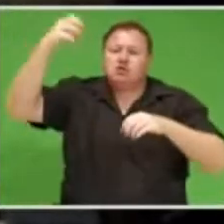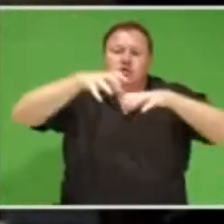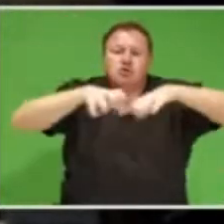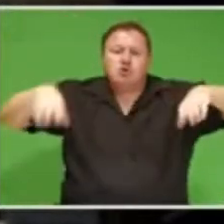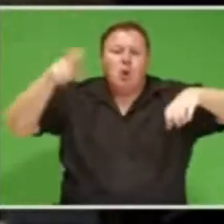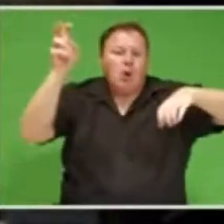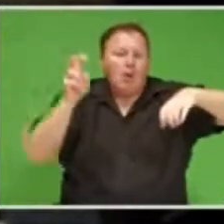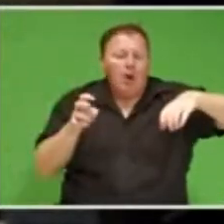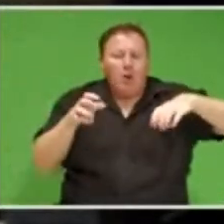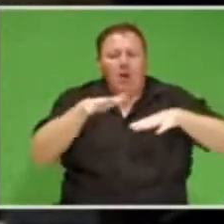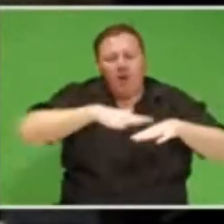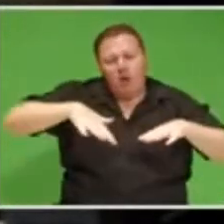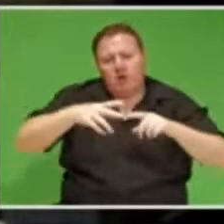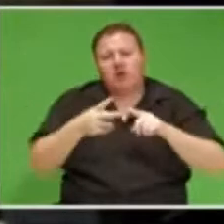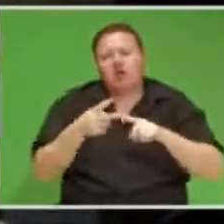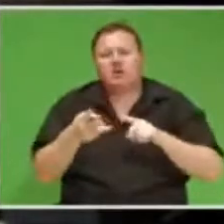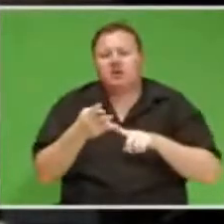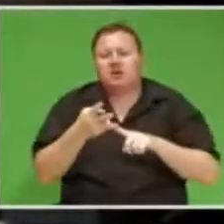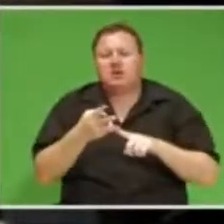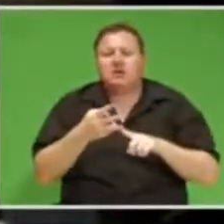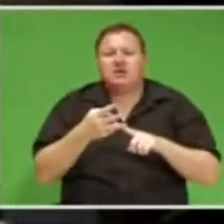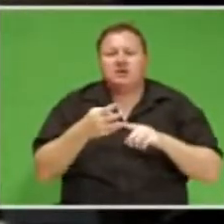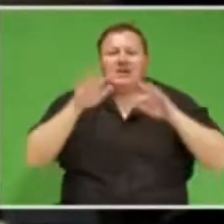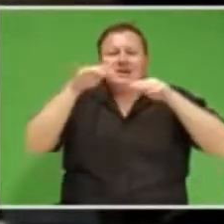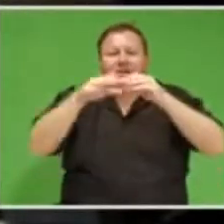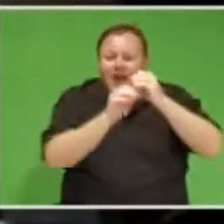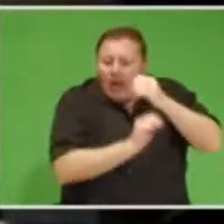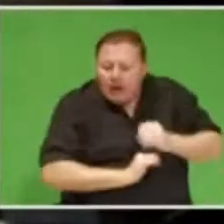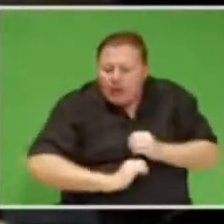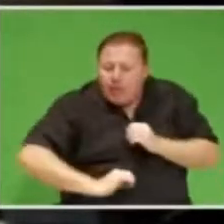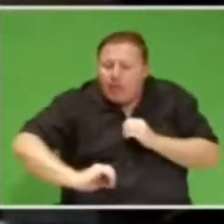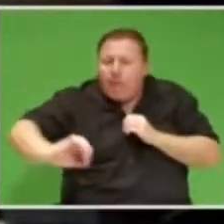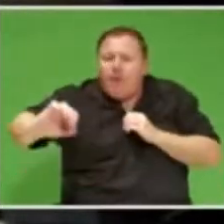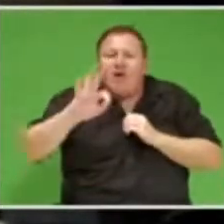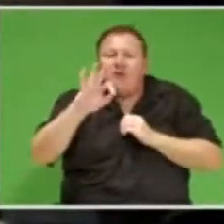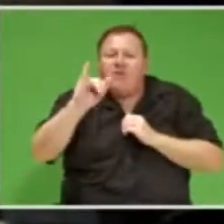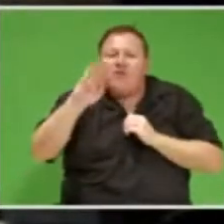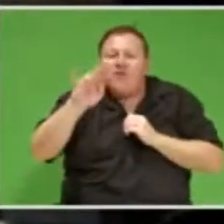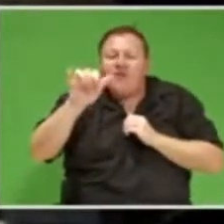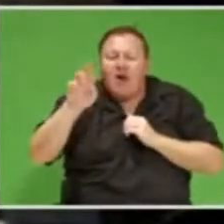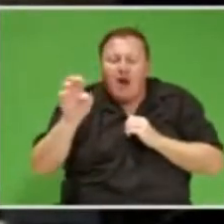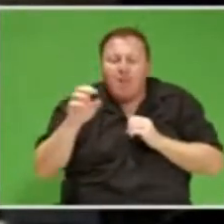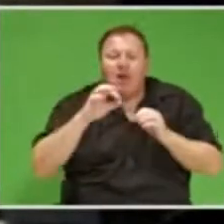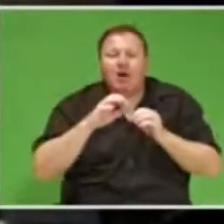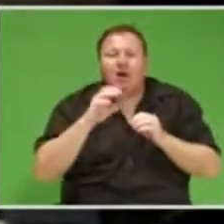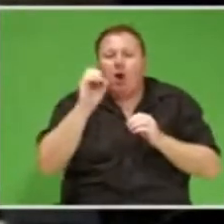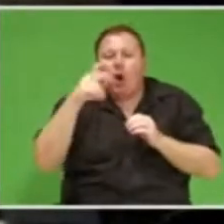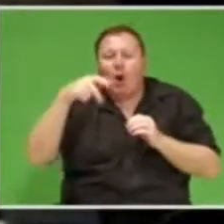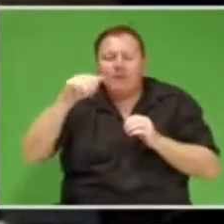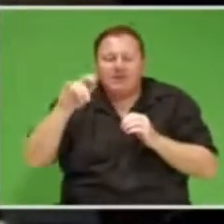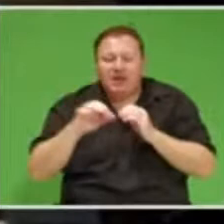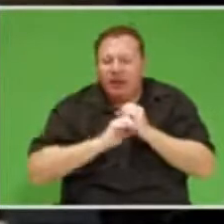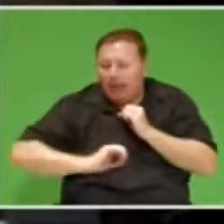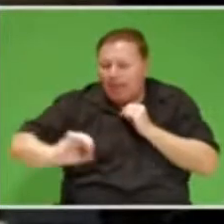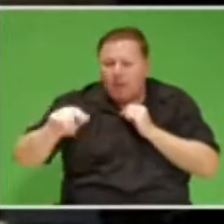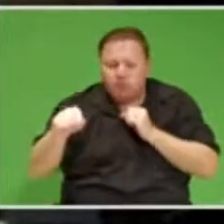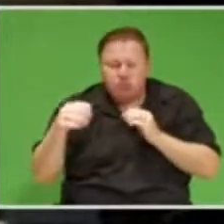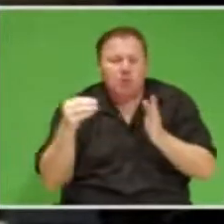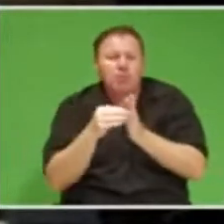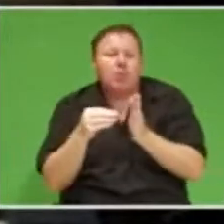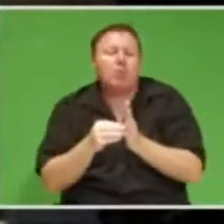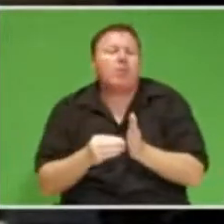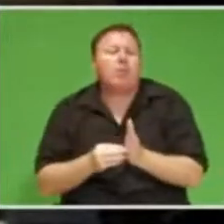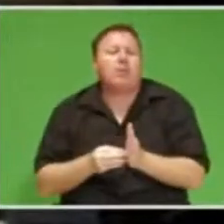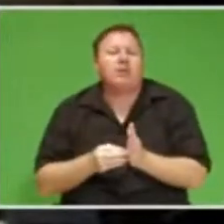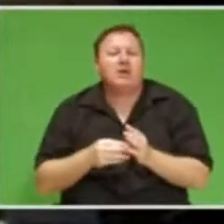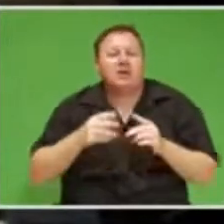optic cables, the expansion of production lines, the adoption of new technologies. Importantly, these